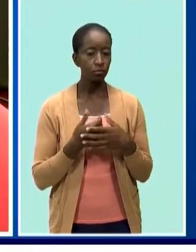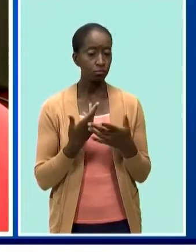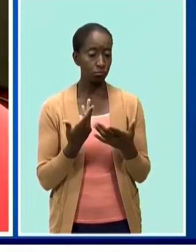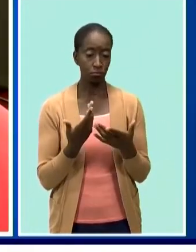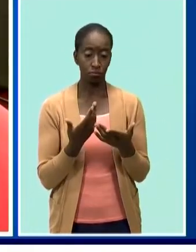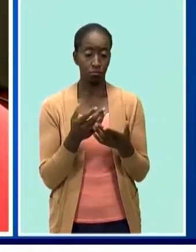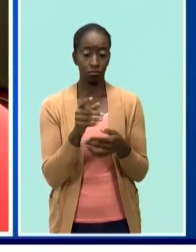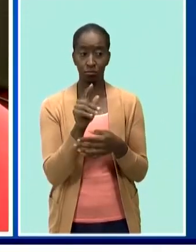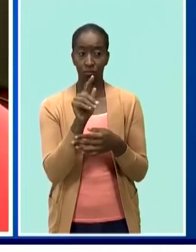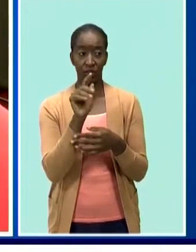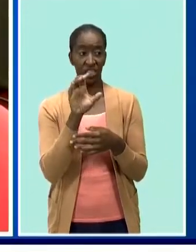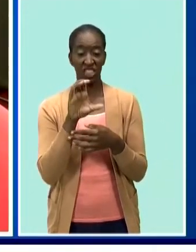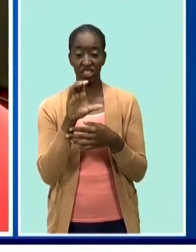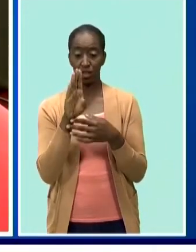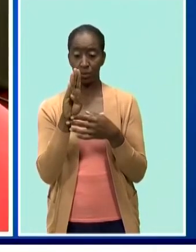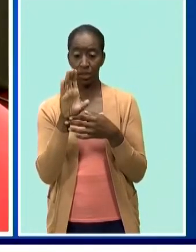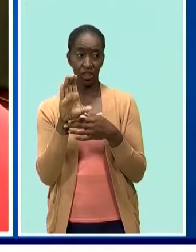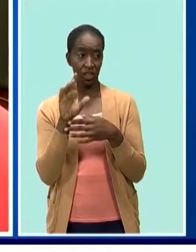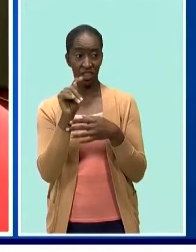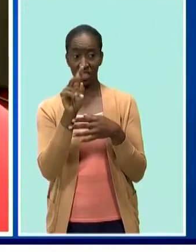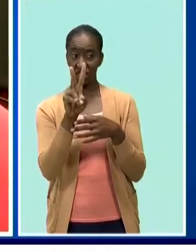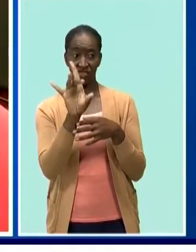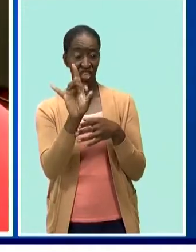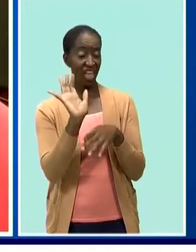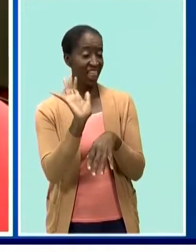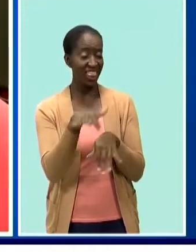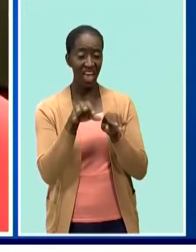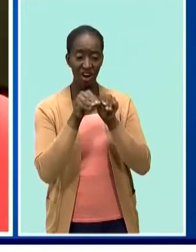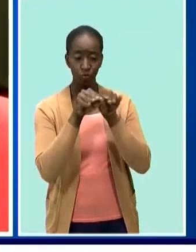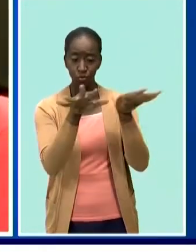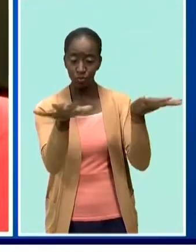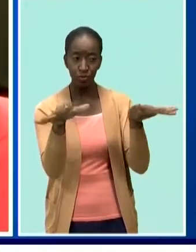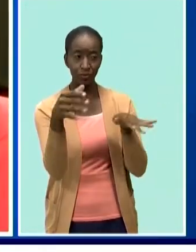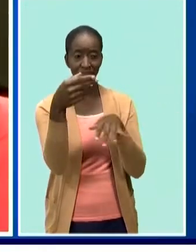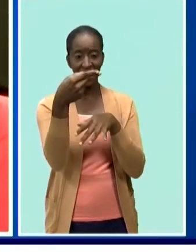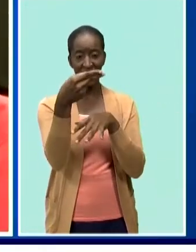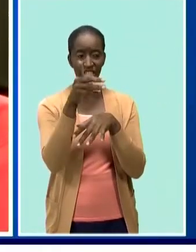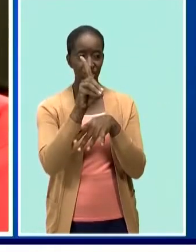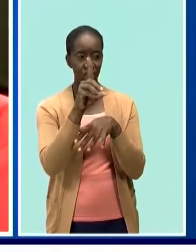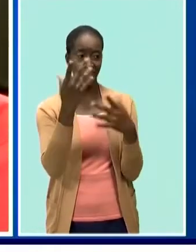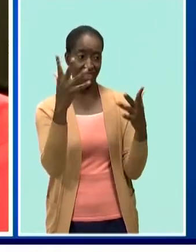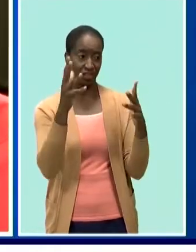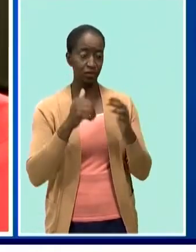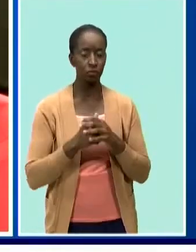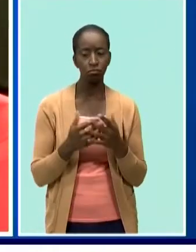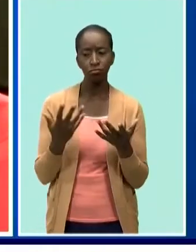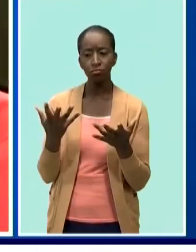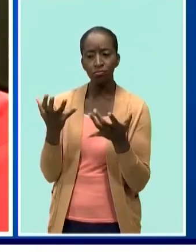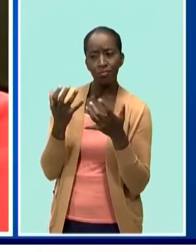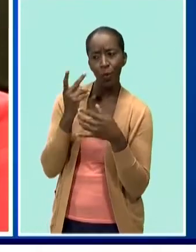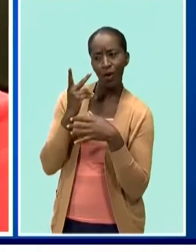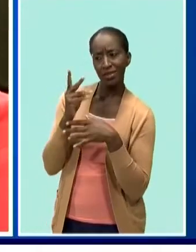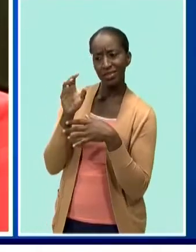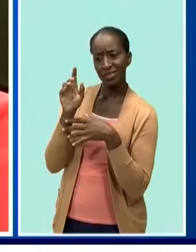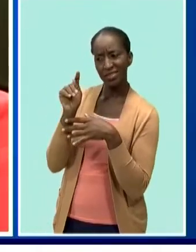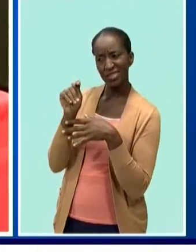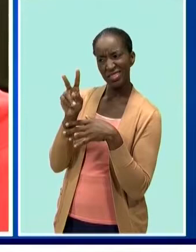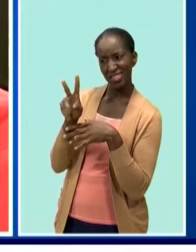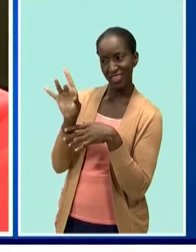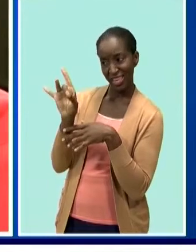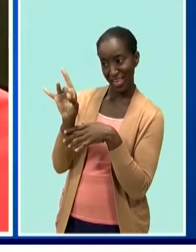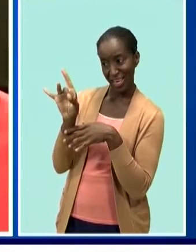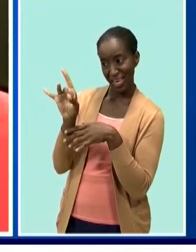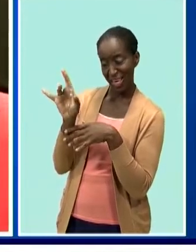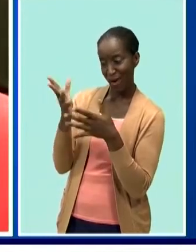TV8 it is purely an HD service. So if customers want to see TV8 in good quality, they should come over to